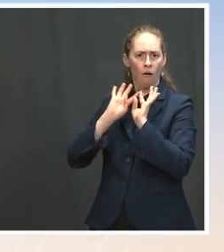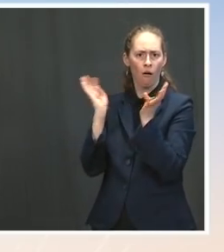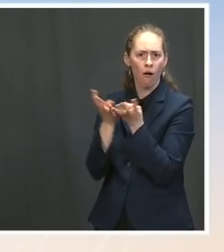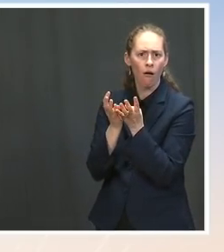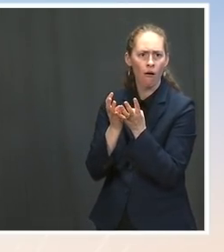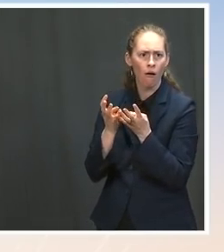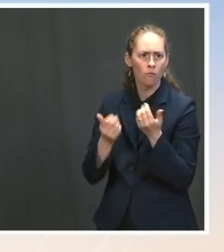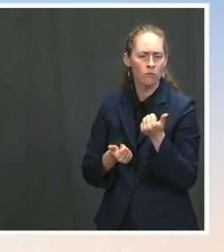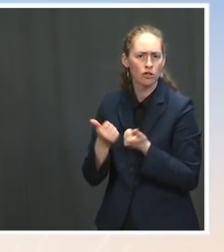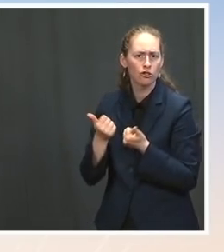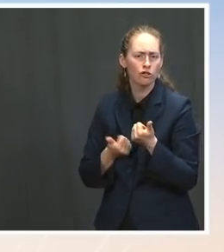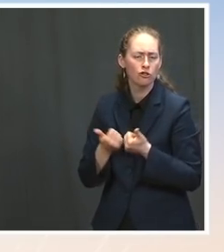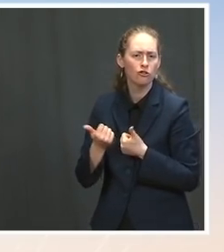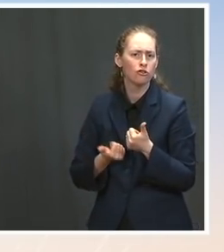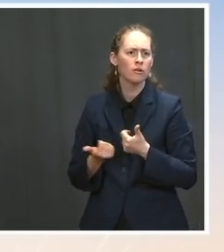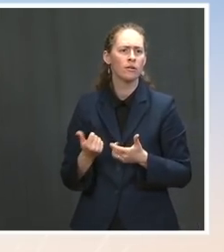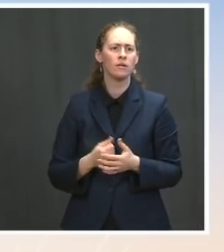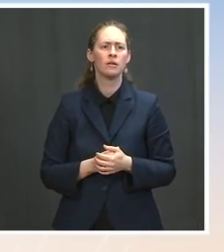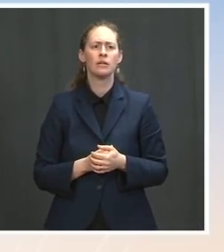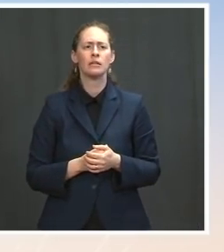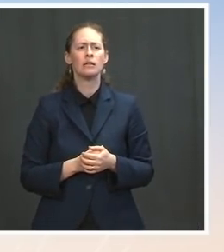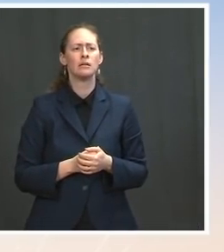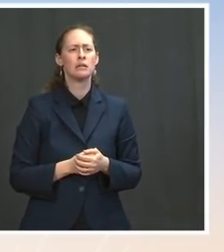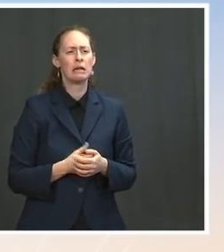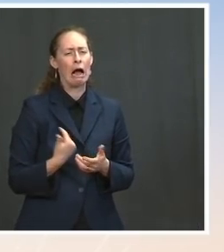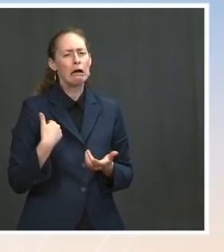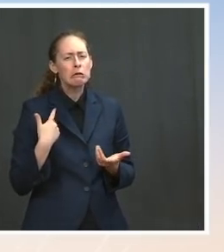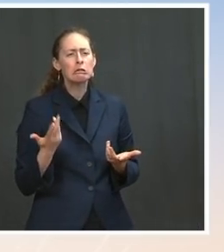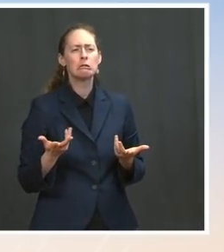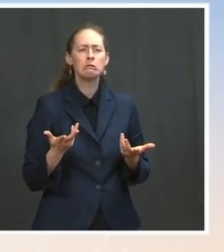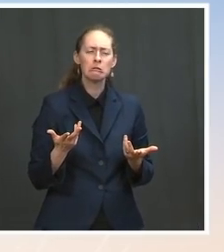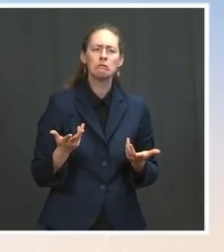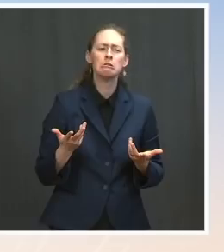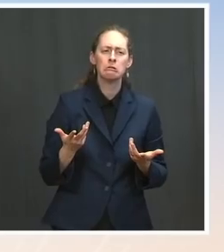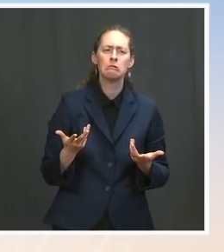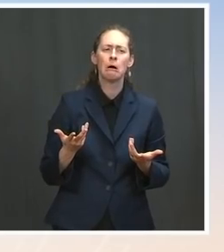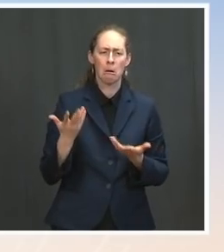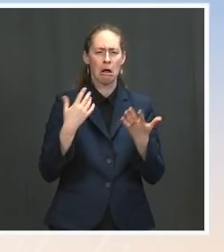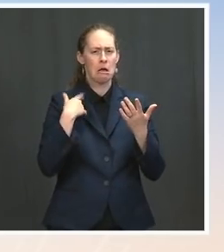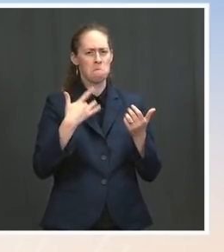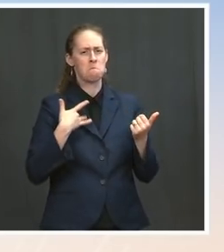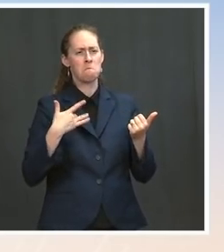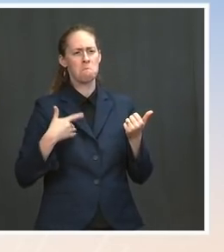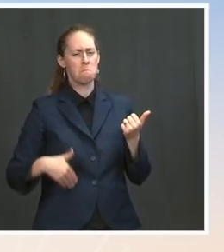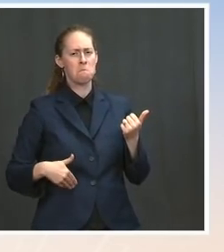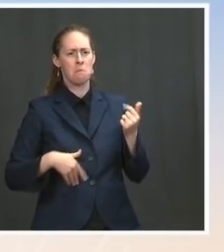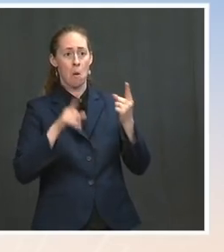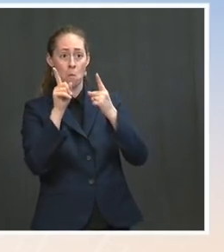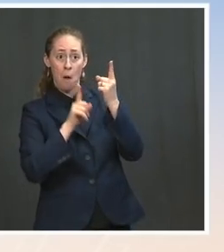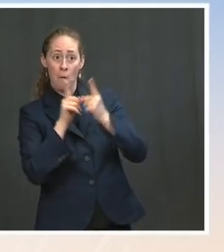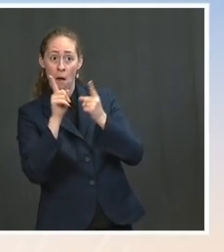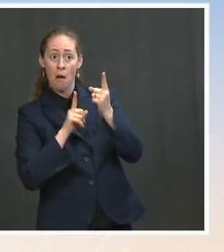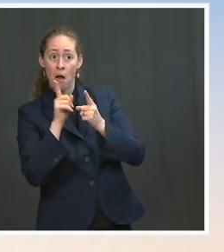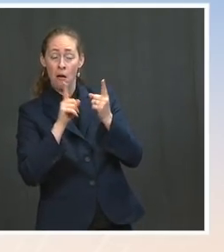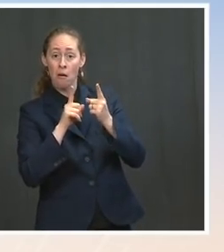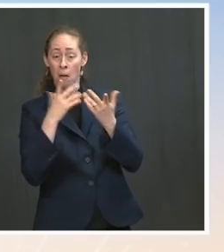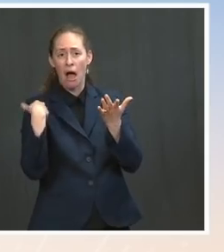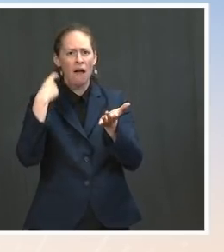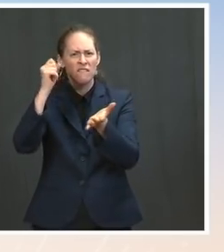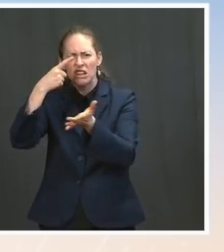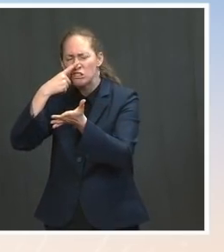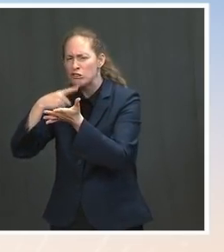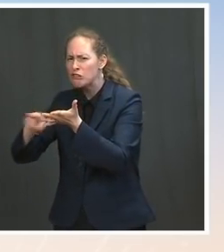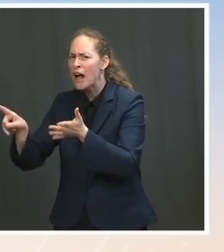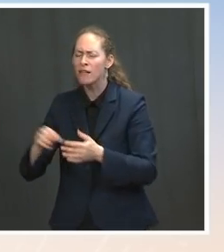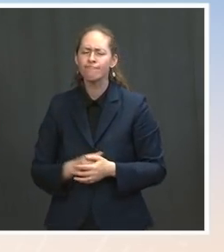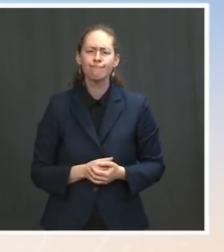I would expect at least a portion of it to be one-on-one, if not the whole meeting, but I can check on that for you, too. Okay, and just to follow up on your comments